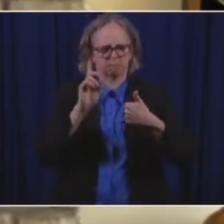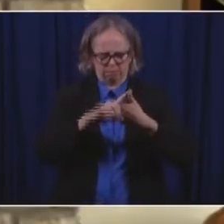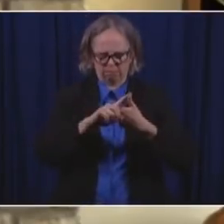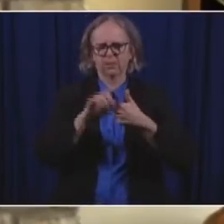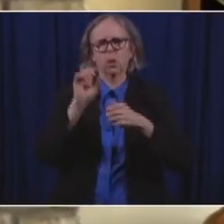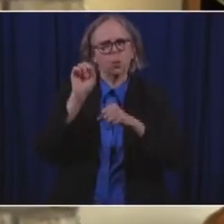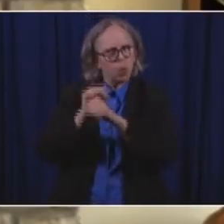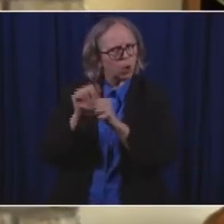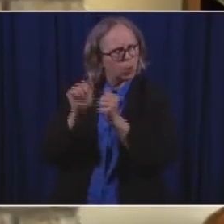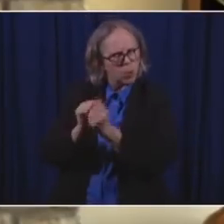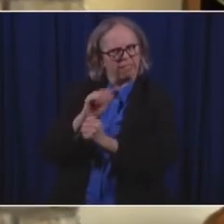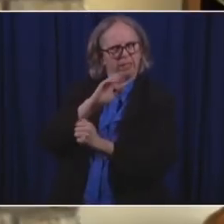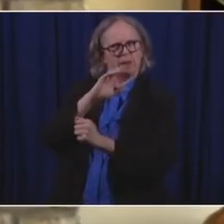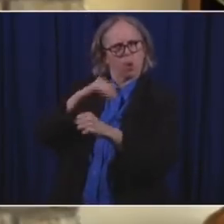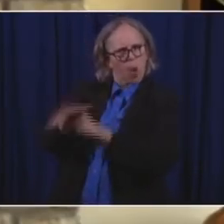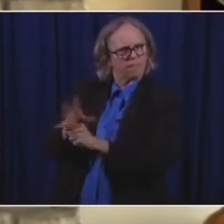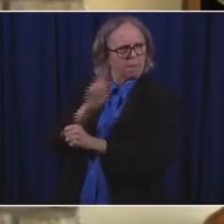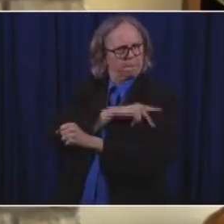COVID-19 patients.